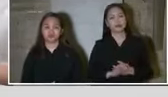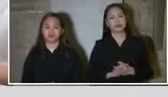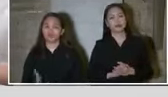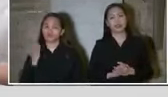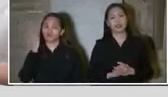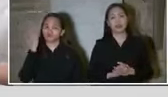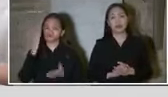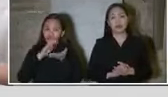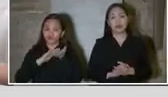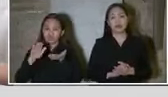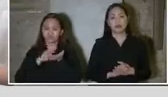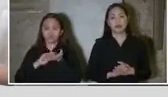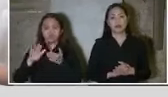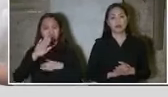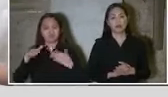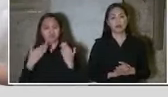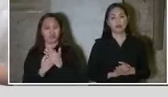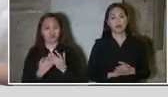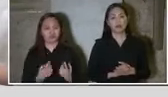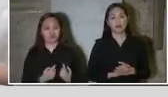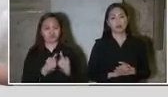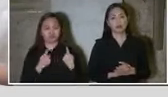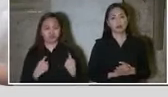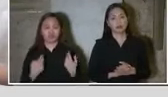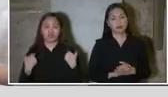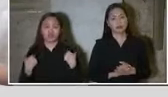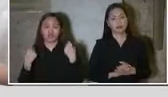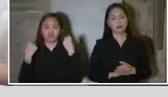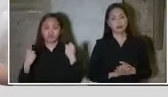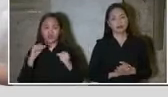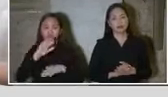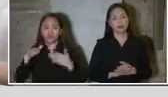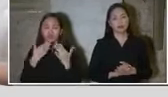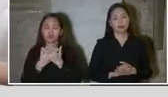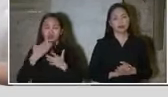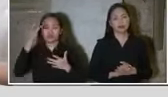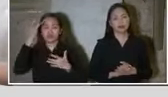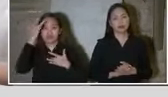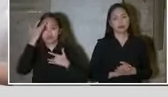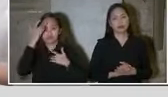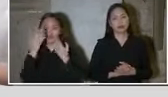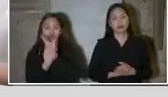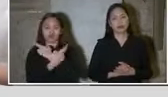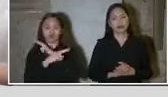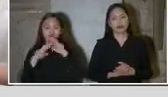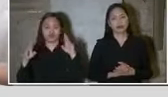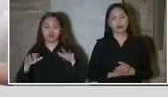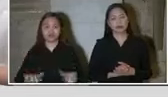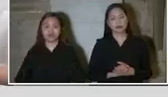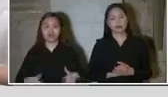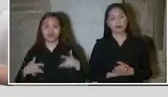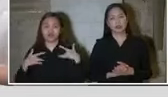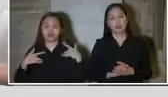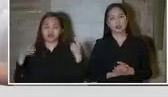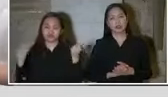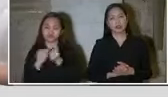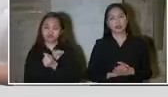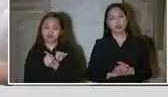pardons all your iniquities, heals all your ills. He redeems your life from